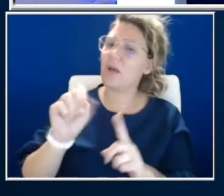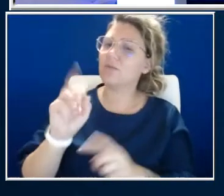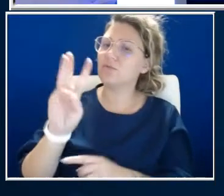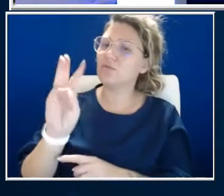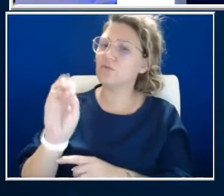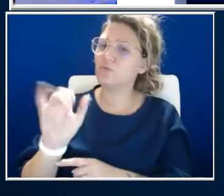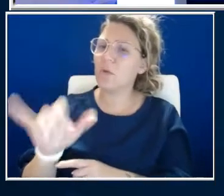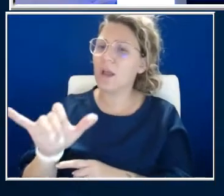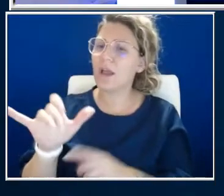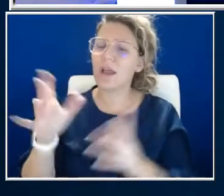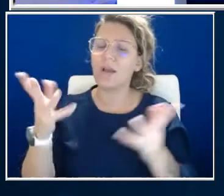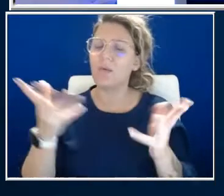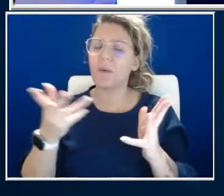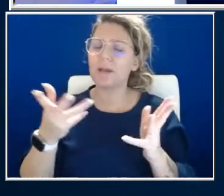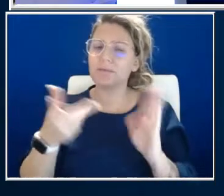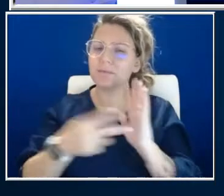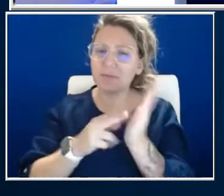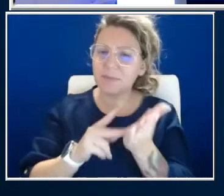how it works.